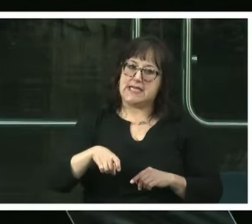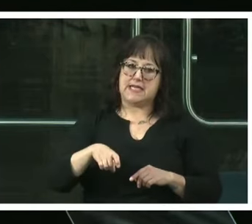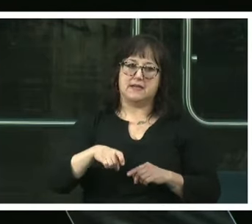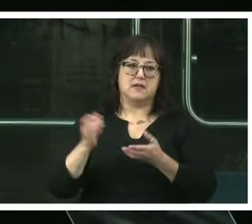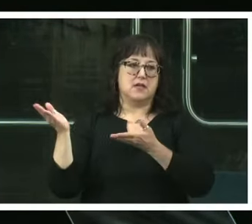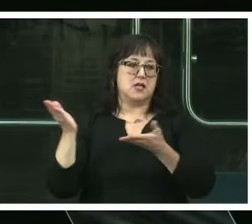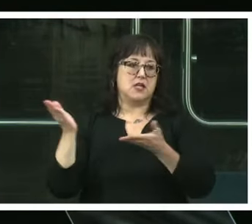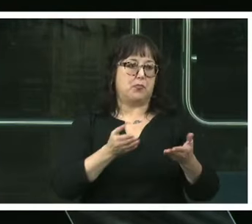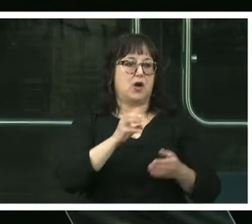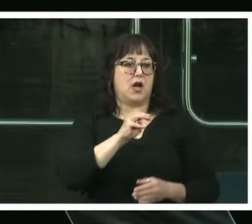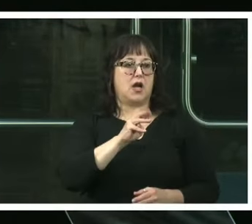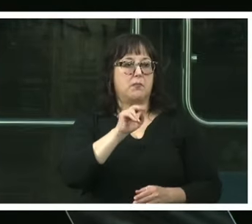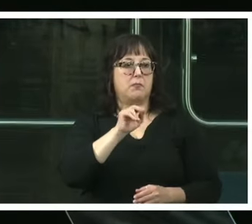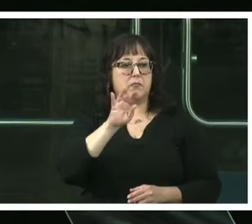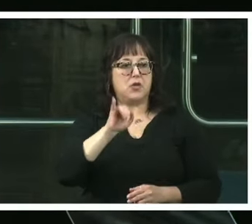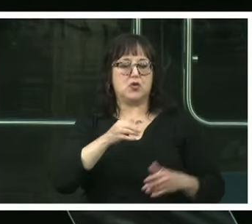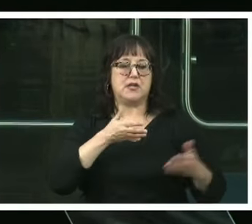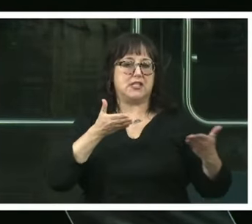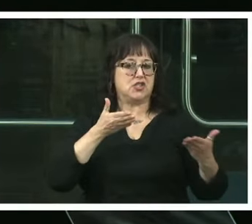city.